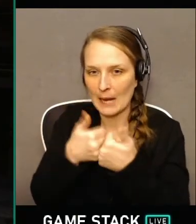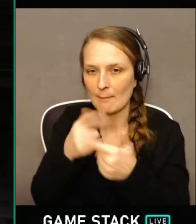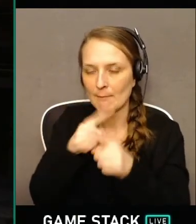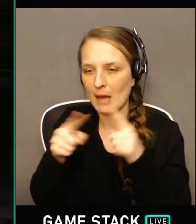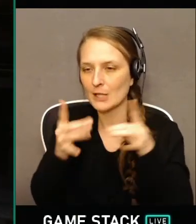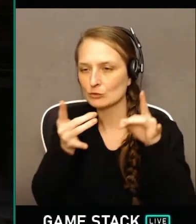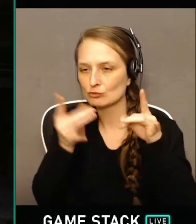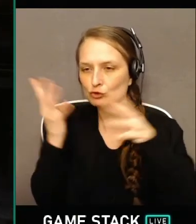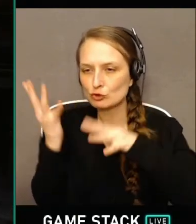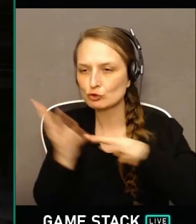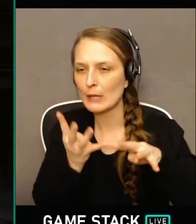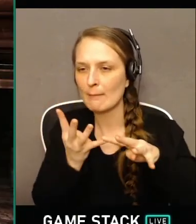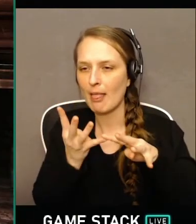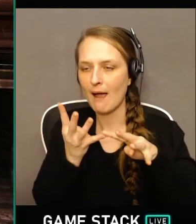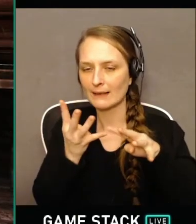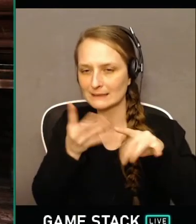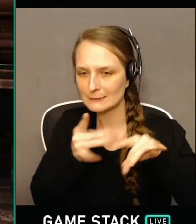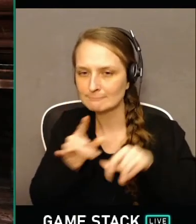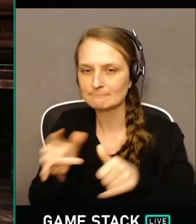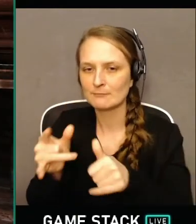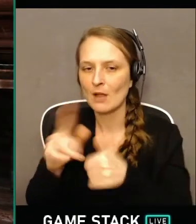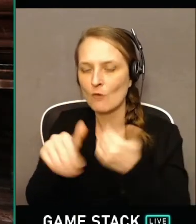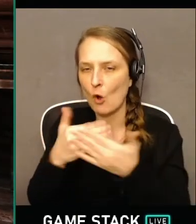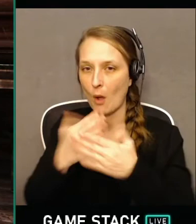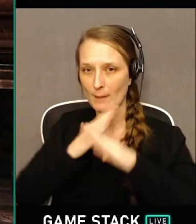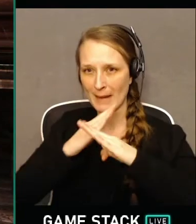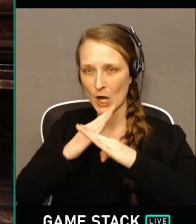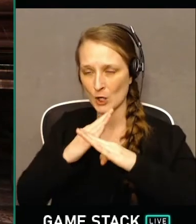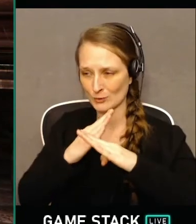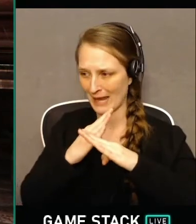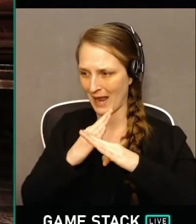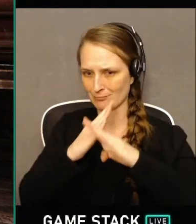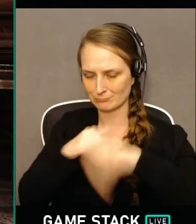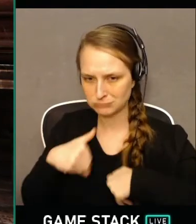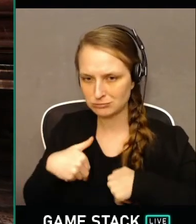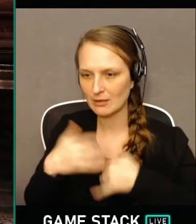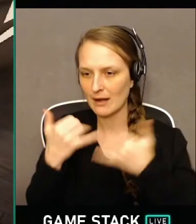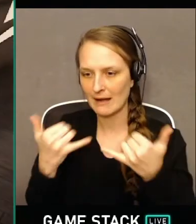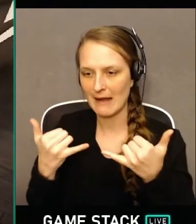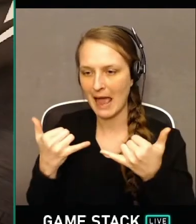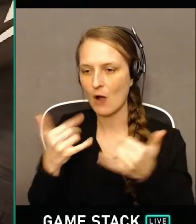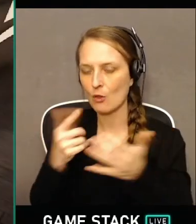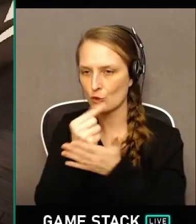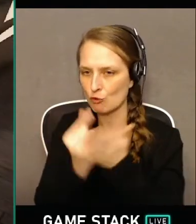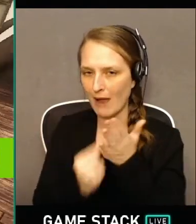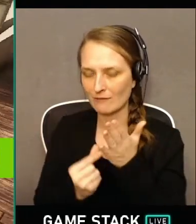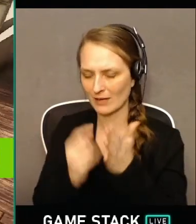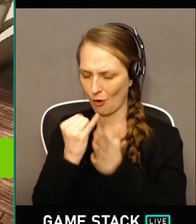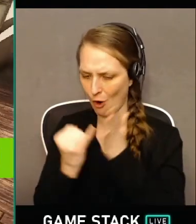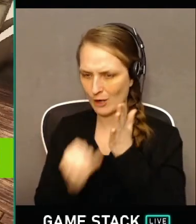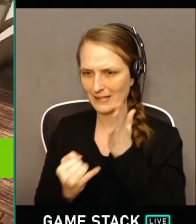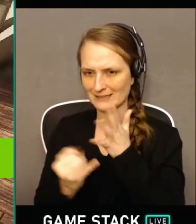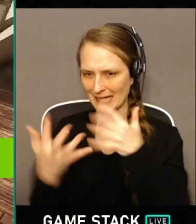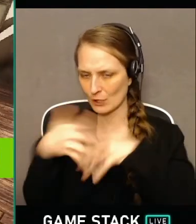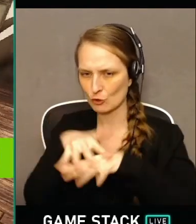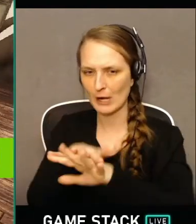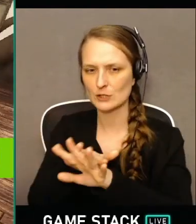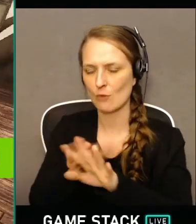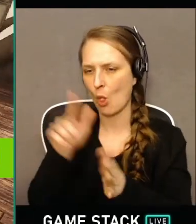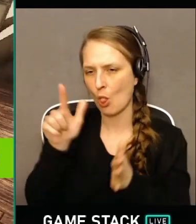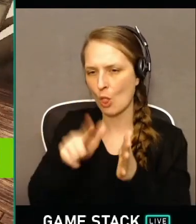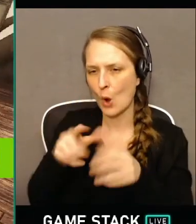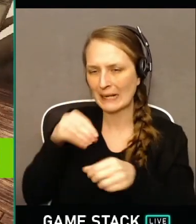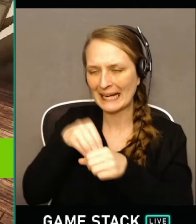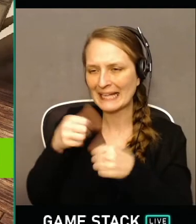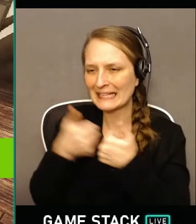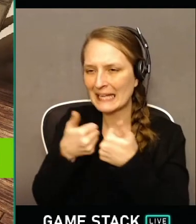process by removing barriers that have until now prevented rapid artist iteration. With a low in-game performance cost and